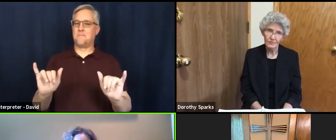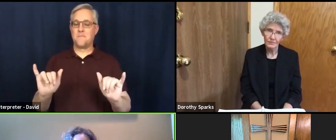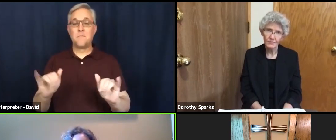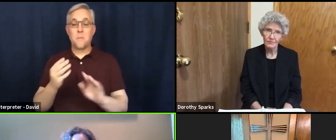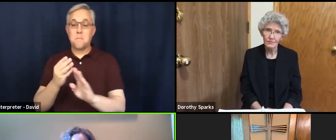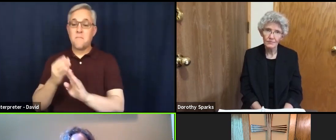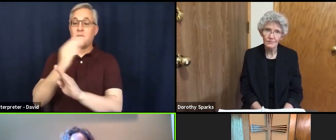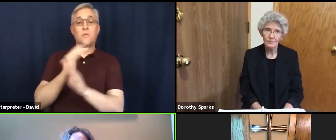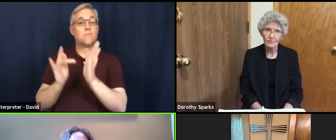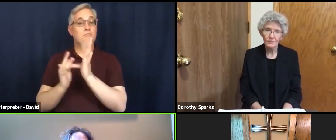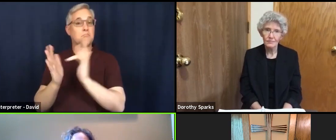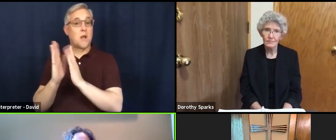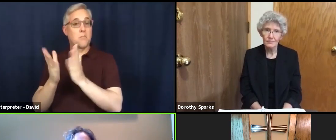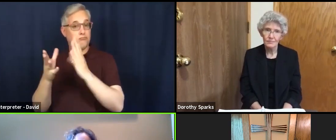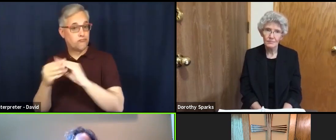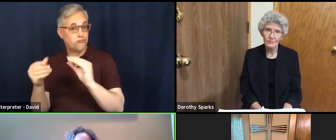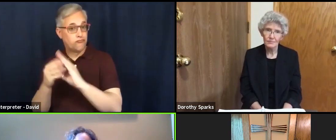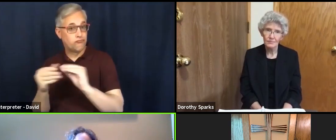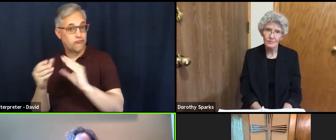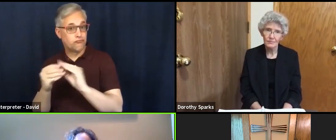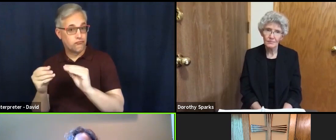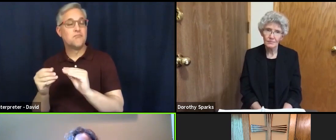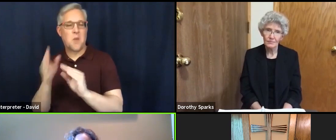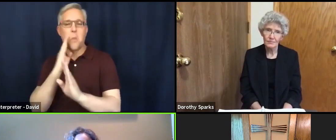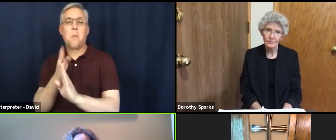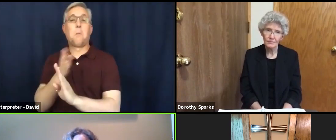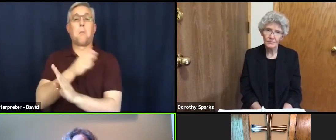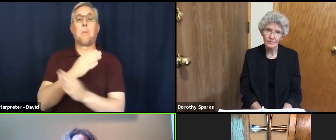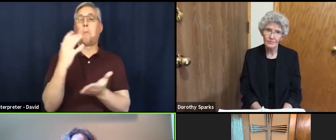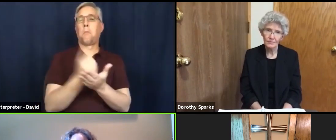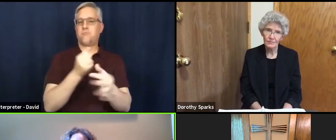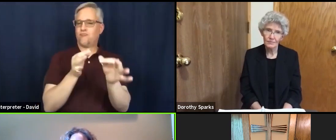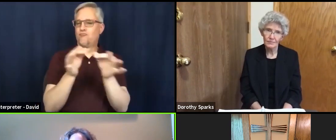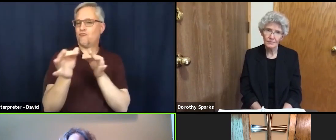bit of background before we have the Bible lesson.